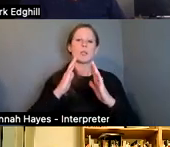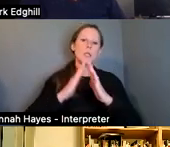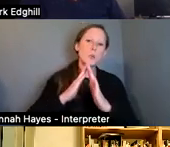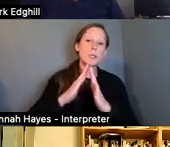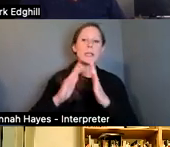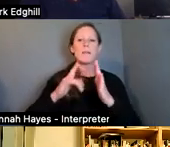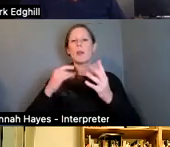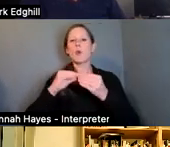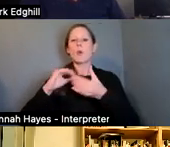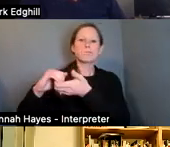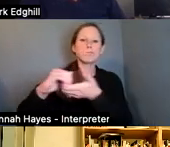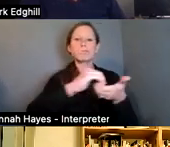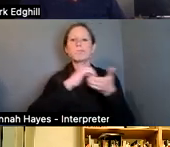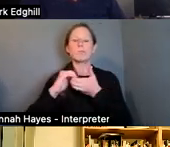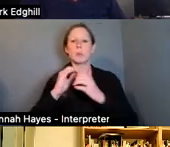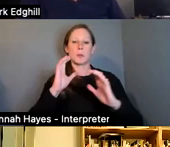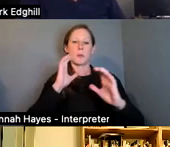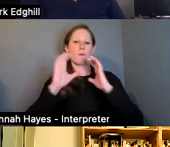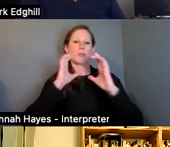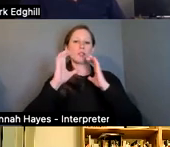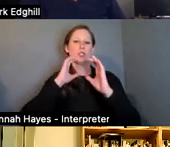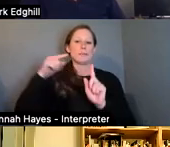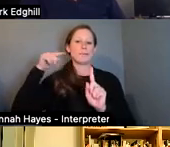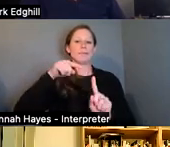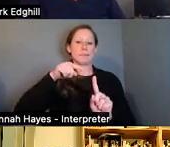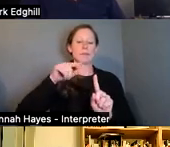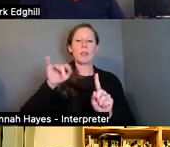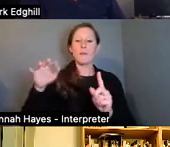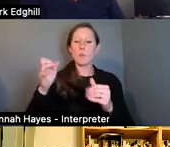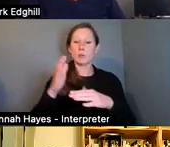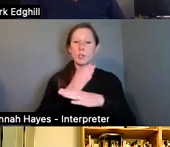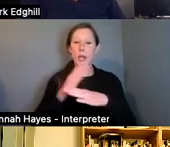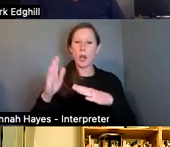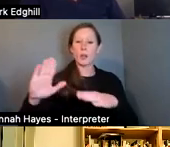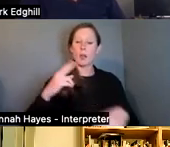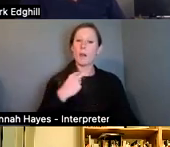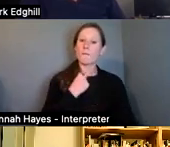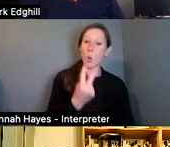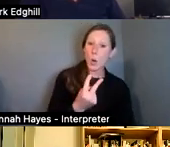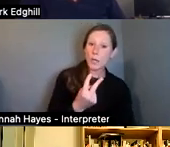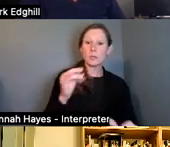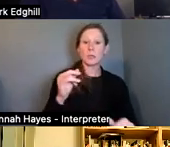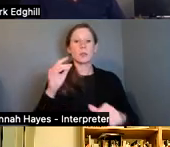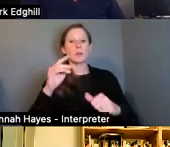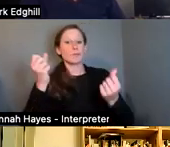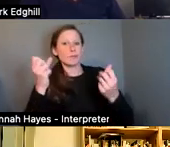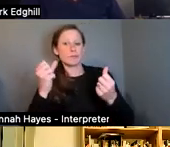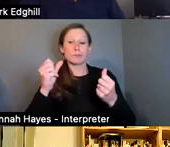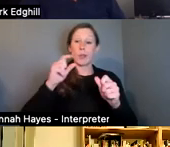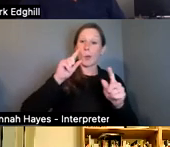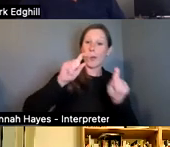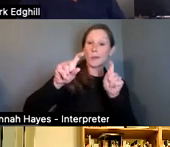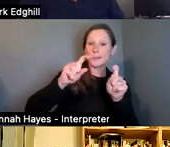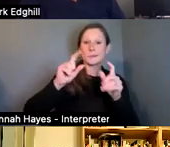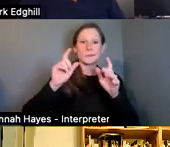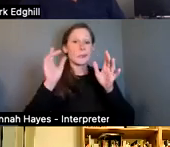conversation. And so if you want to share your voice, your questions, your comments, you can put them in